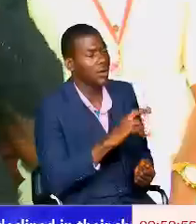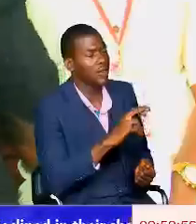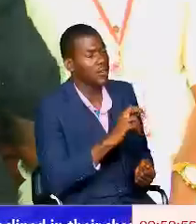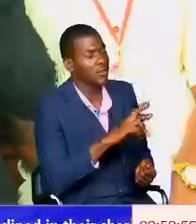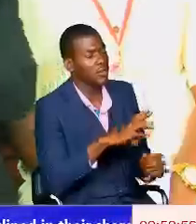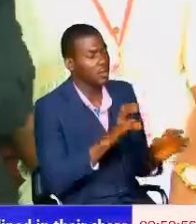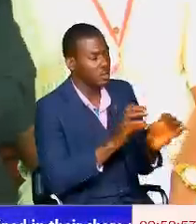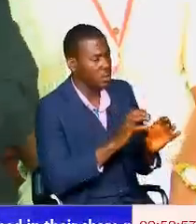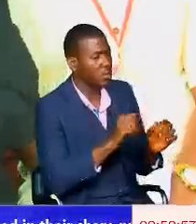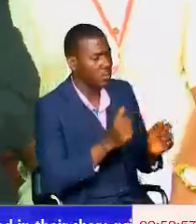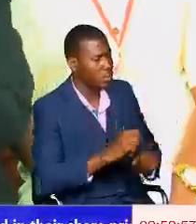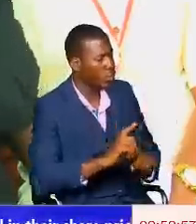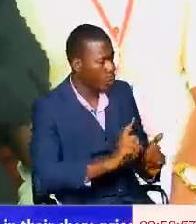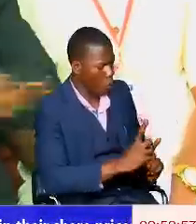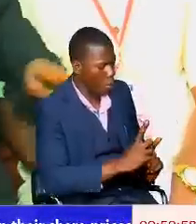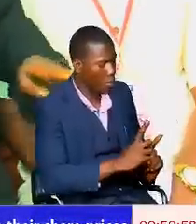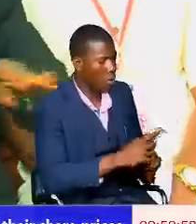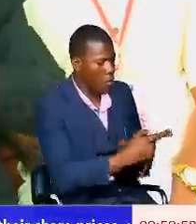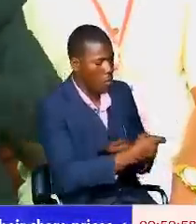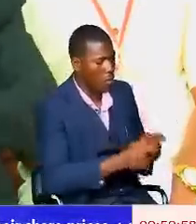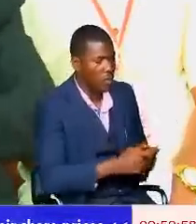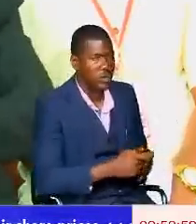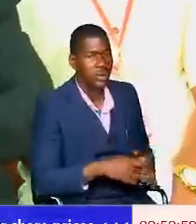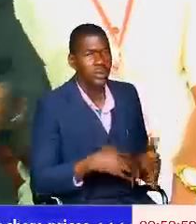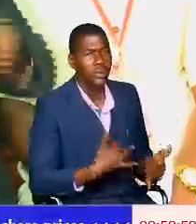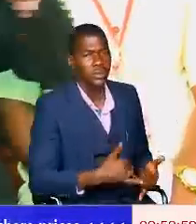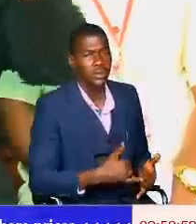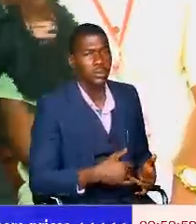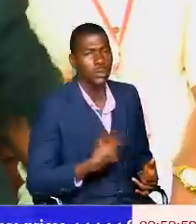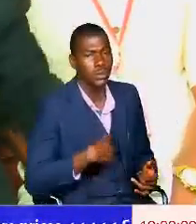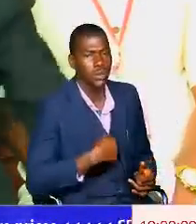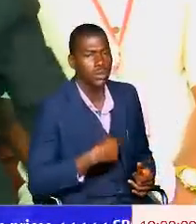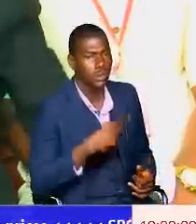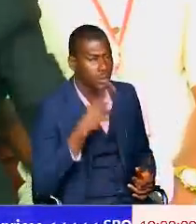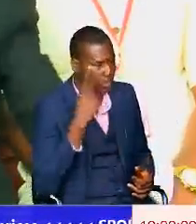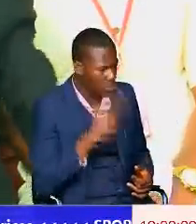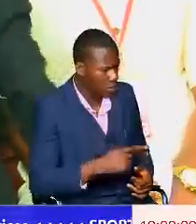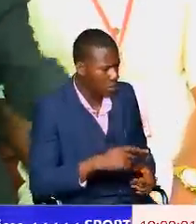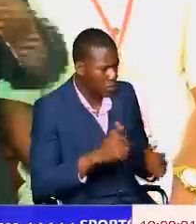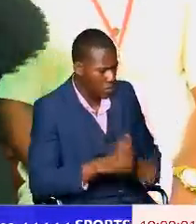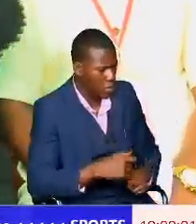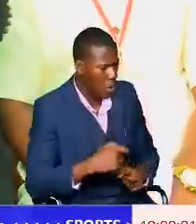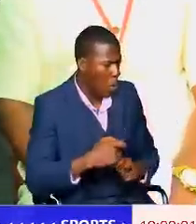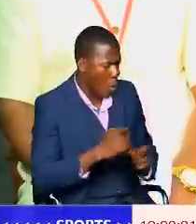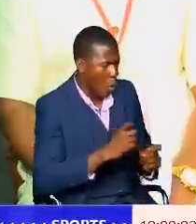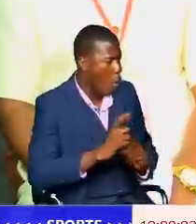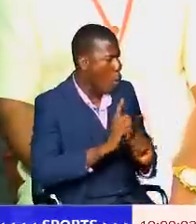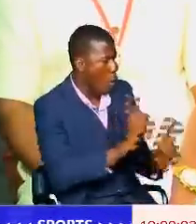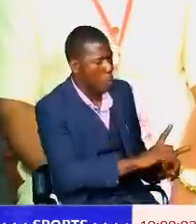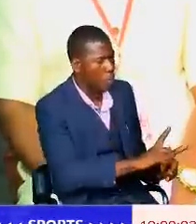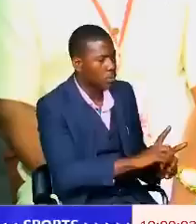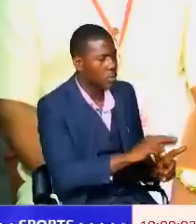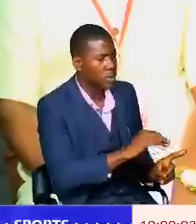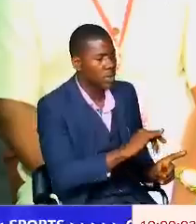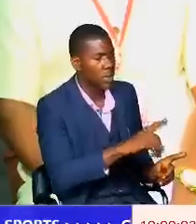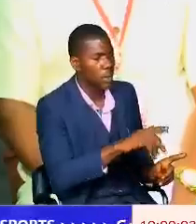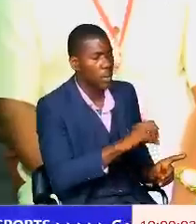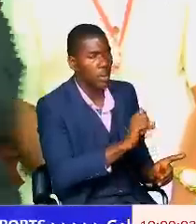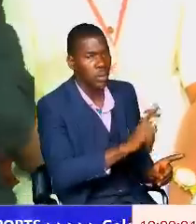you commit a traffic offense, no road safety officer should be pursuing you. They bring a ticket to the post office. Post office deliver it to your